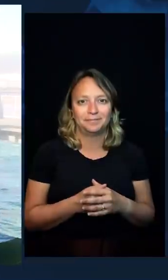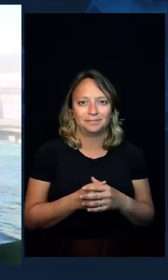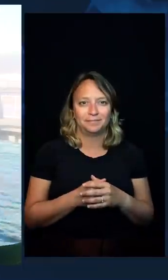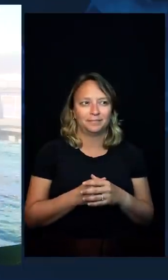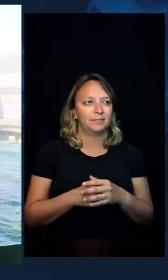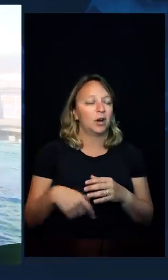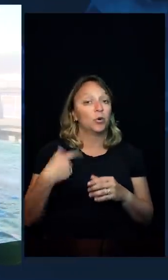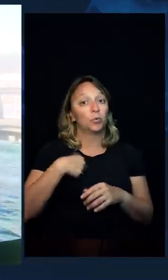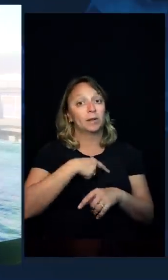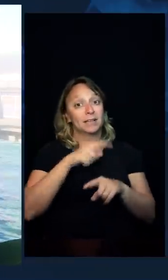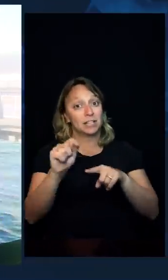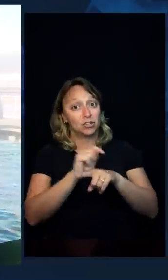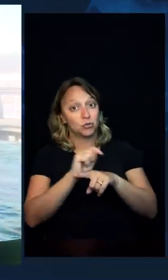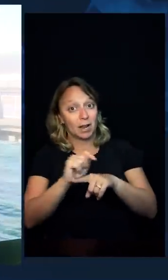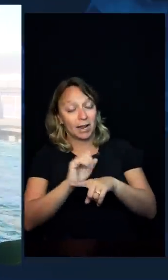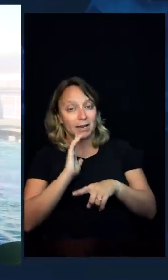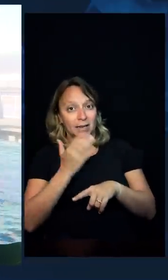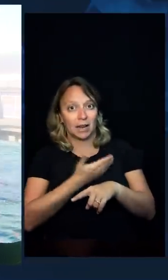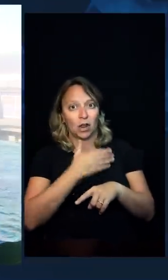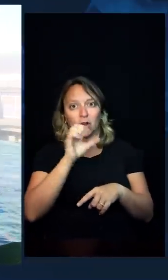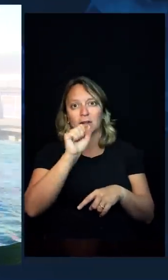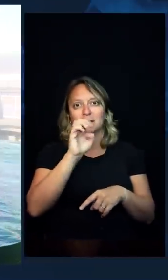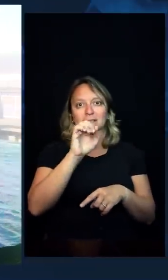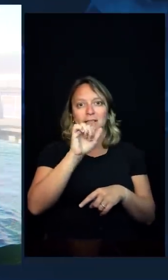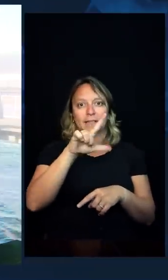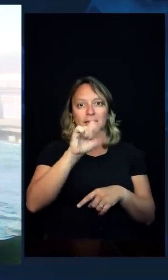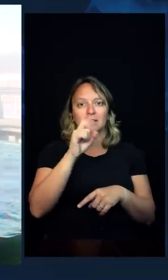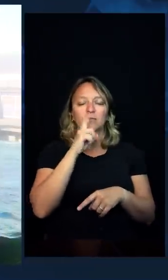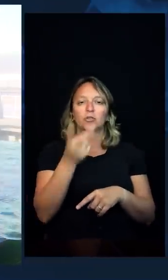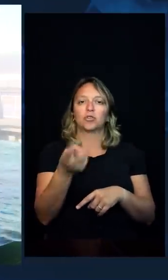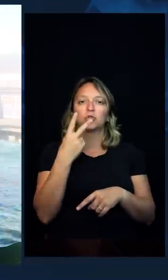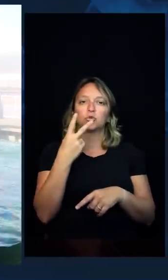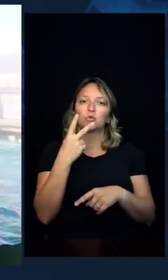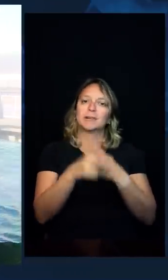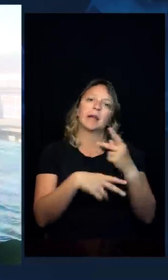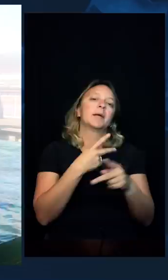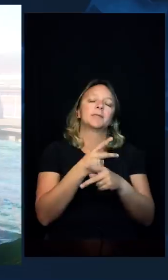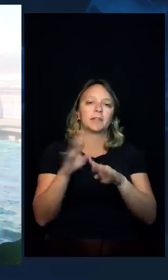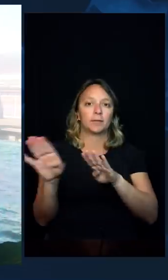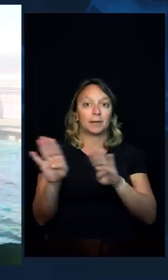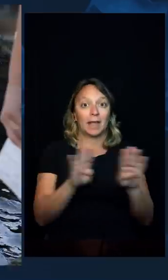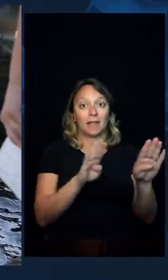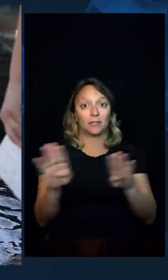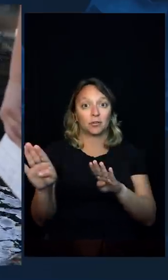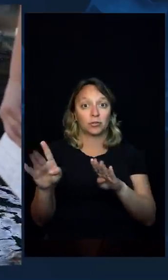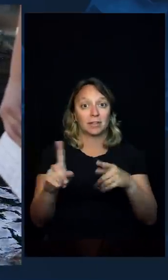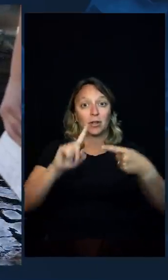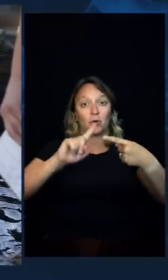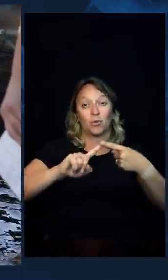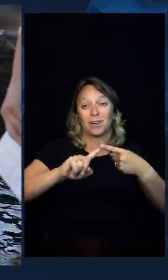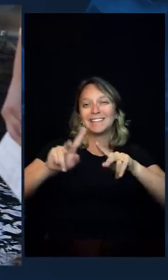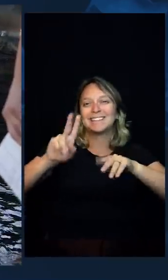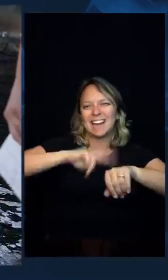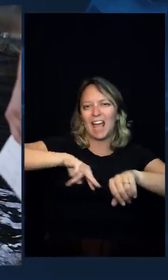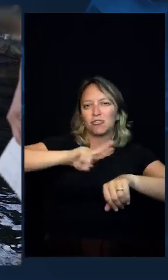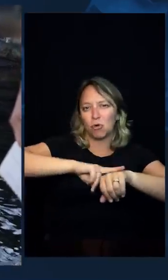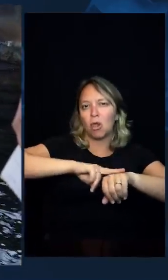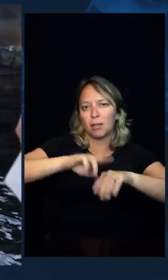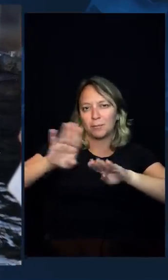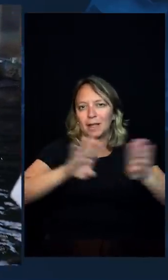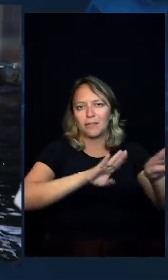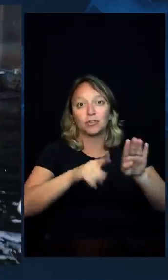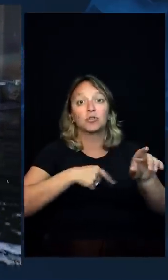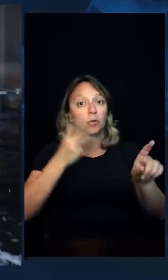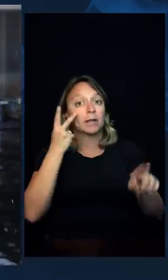We train our harbor seals for two main types of behaviors. One are natural behaviors, so that you can see what they would be